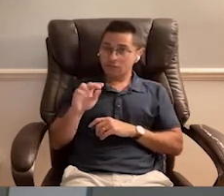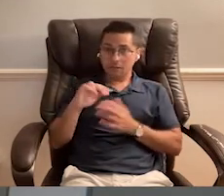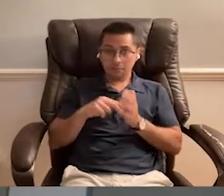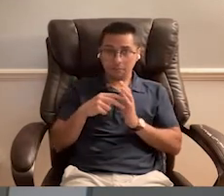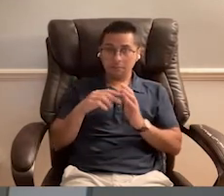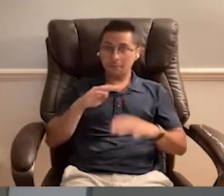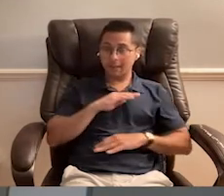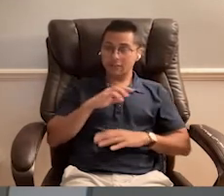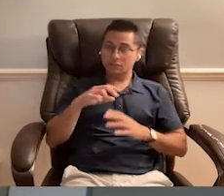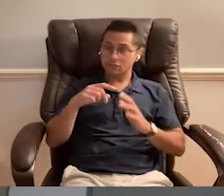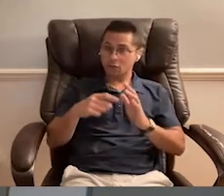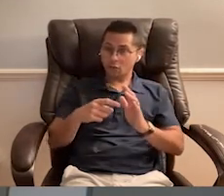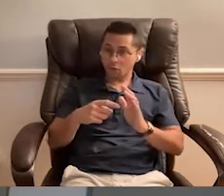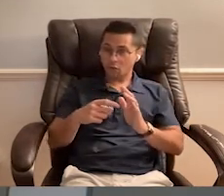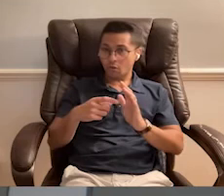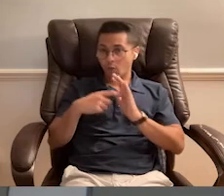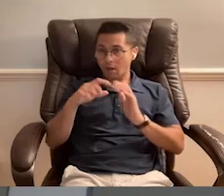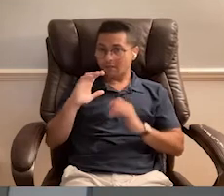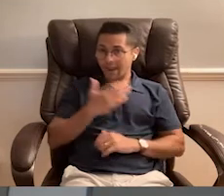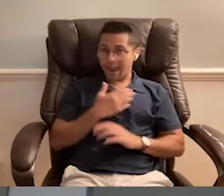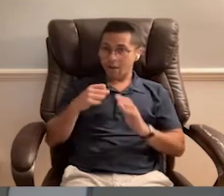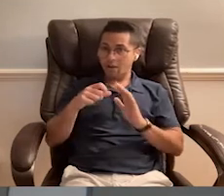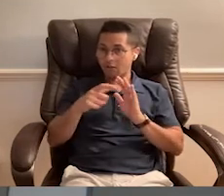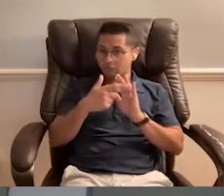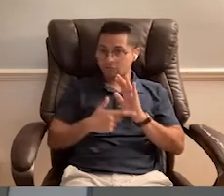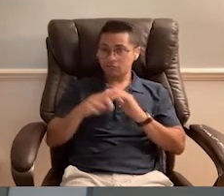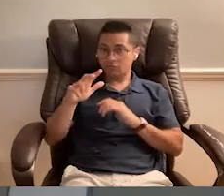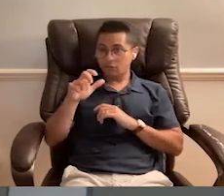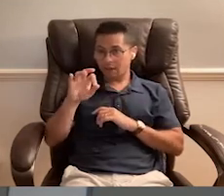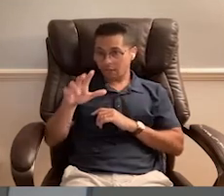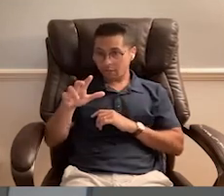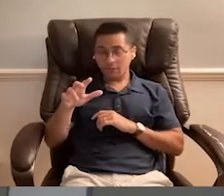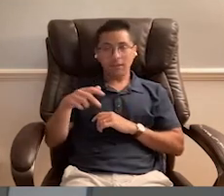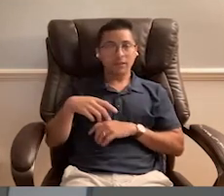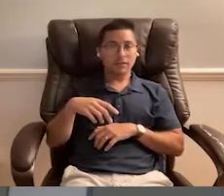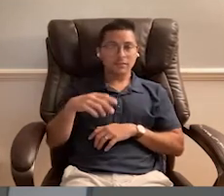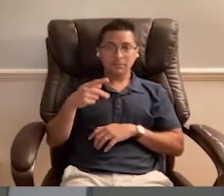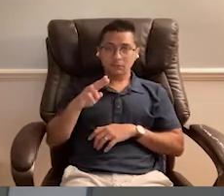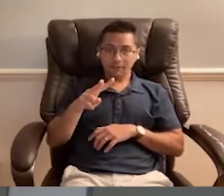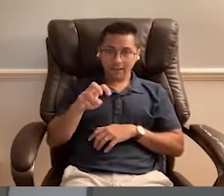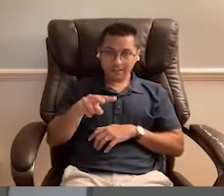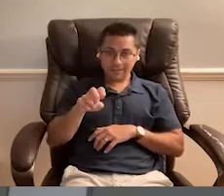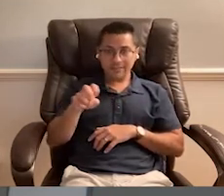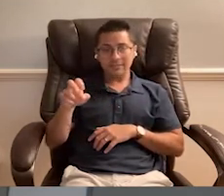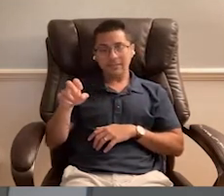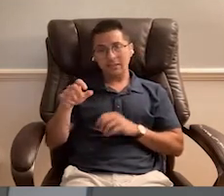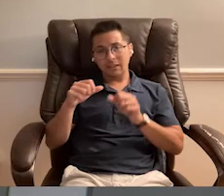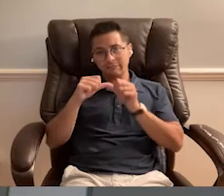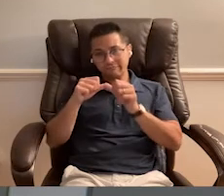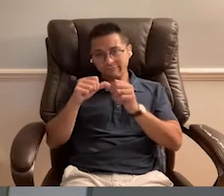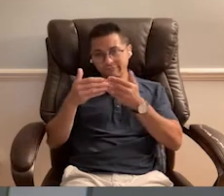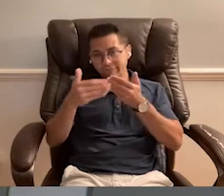autism means a condition which meets the requirements of our statute in 393. Again, that's pervasive,